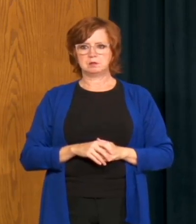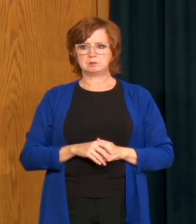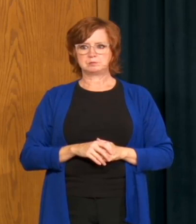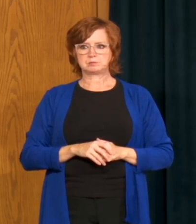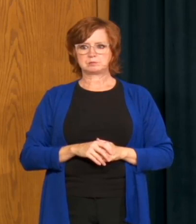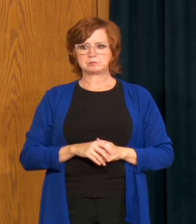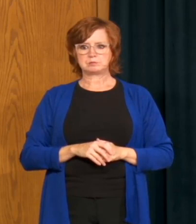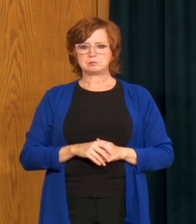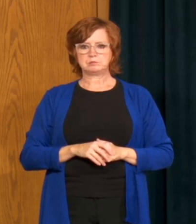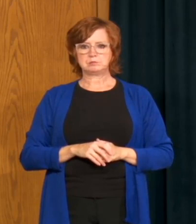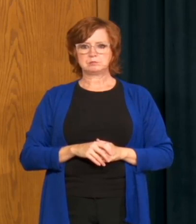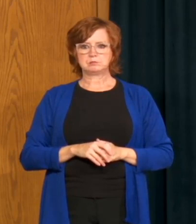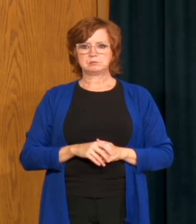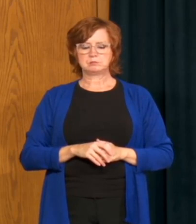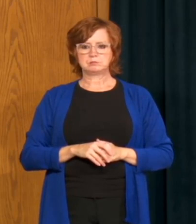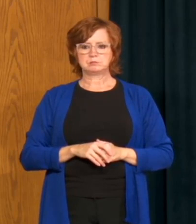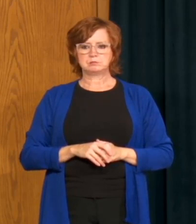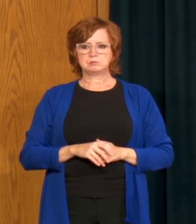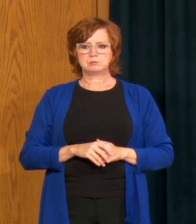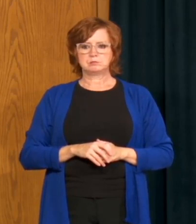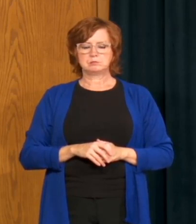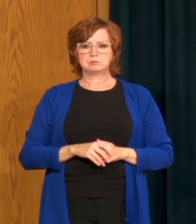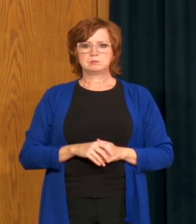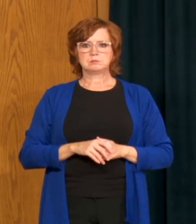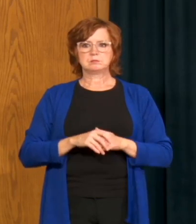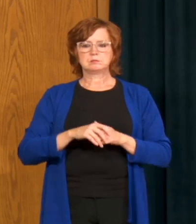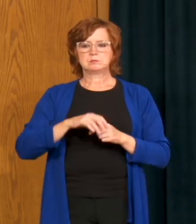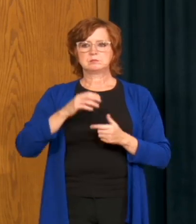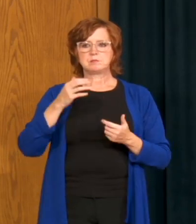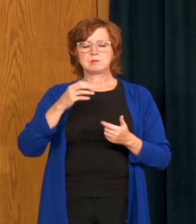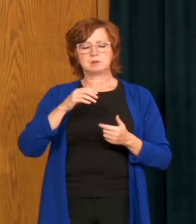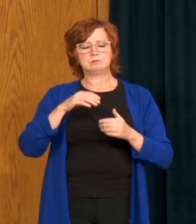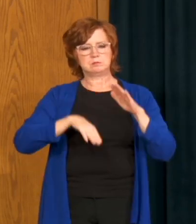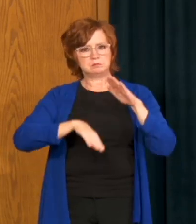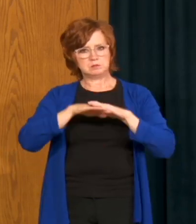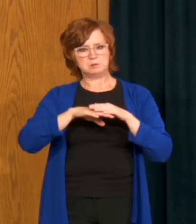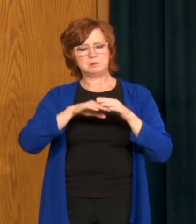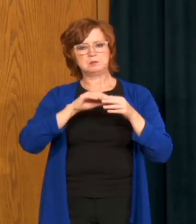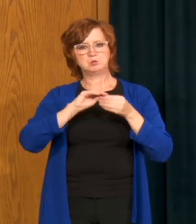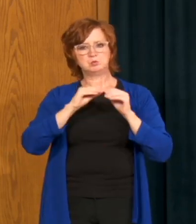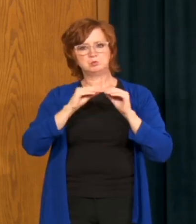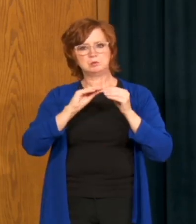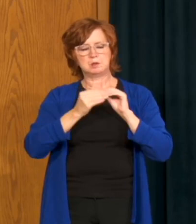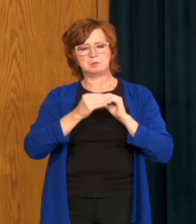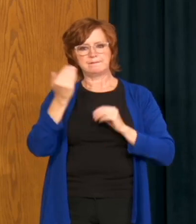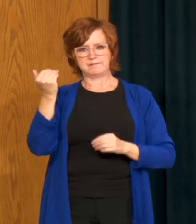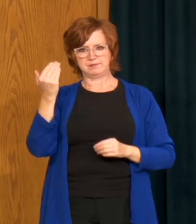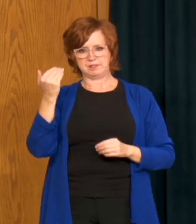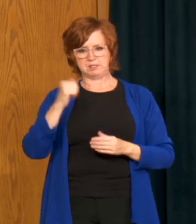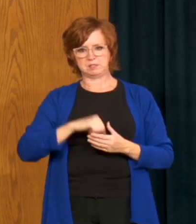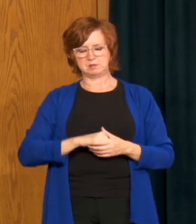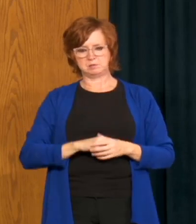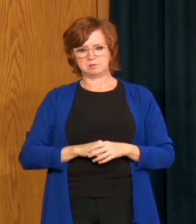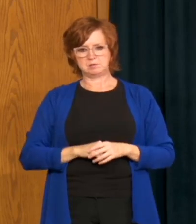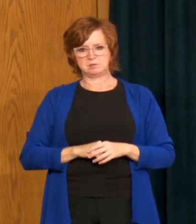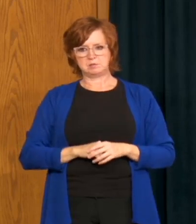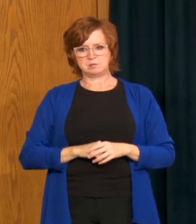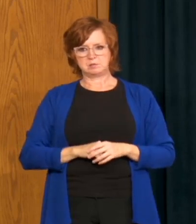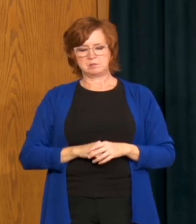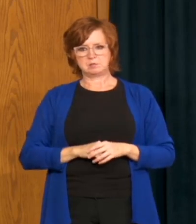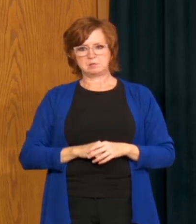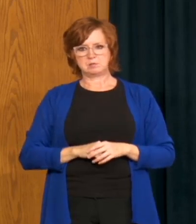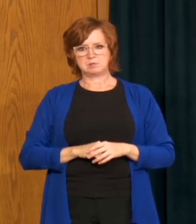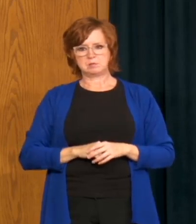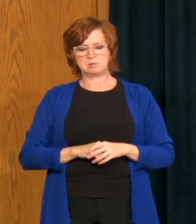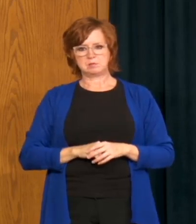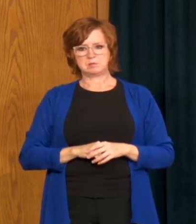limit is 15, but as low as possible. At least that helps with contact tracing if you do test positive. But I think those are the principles that